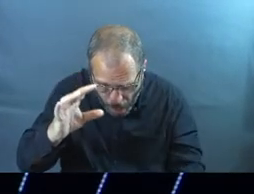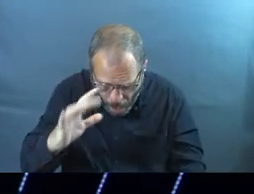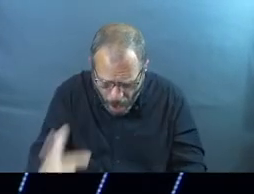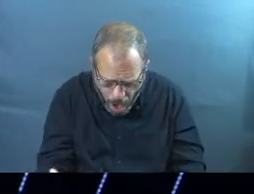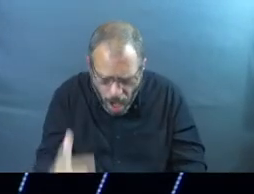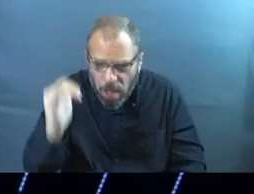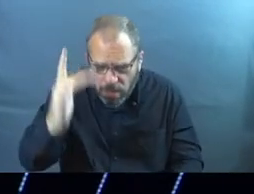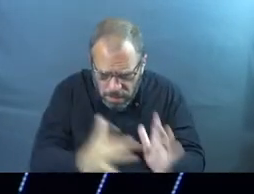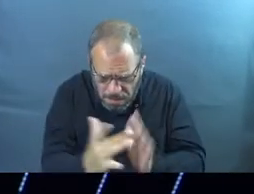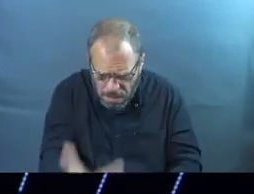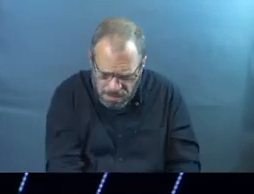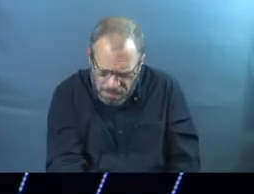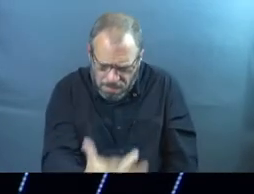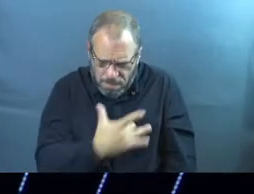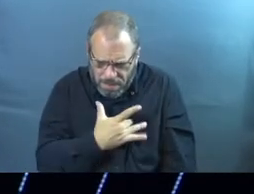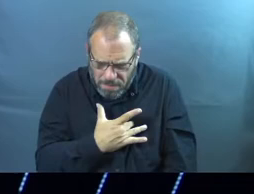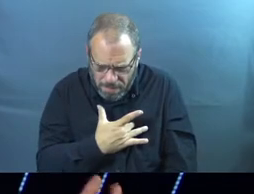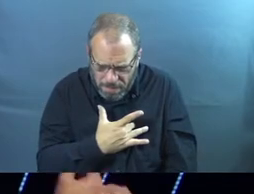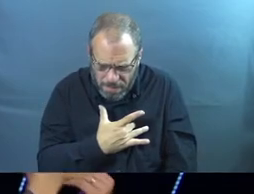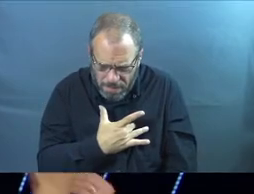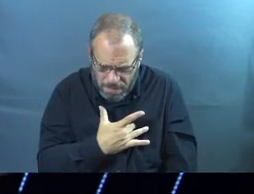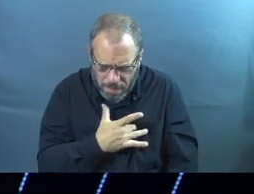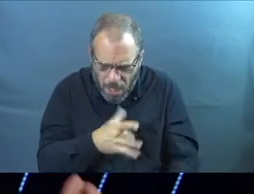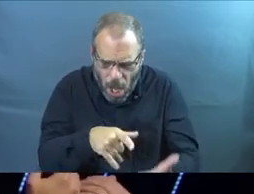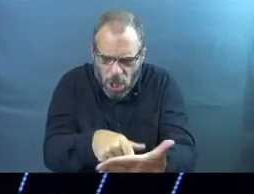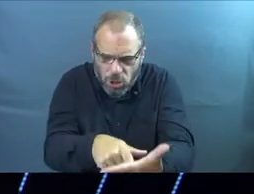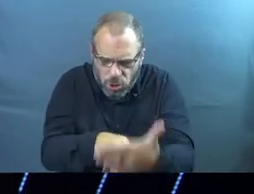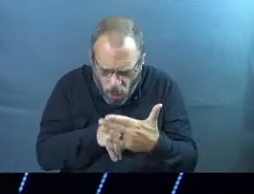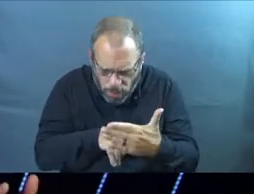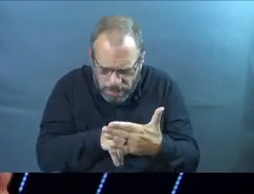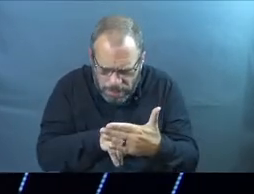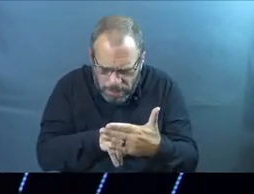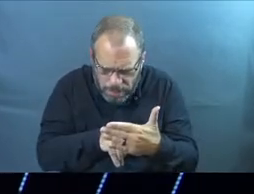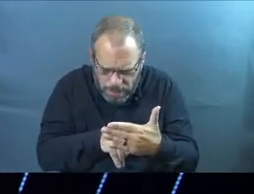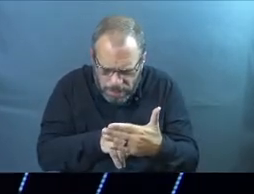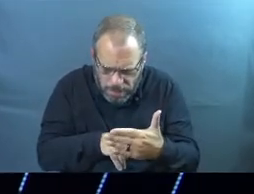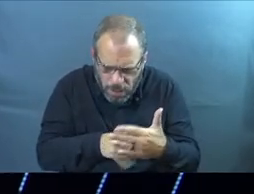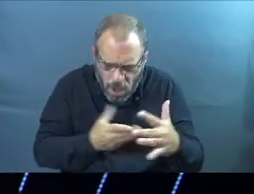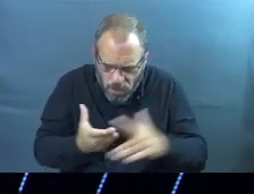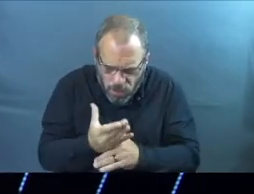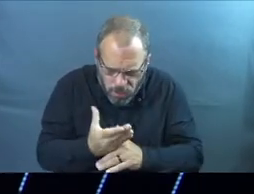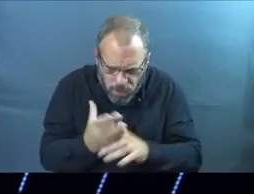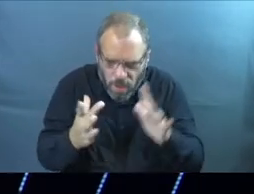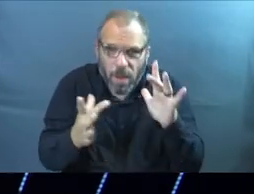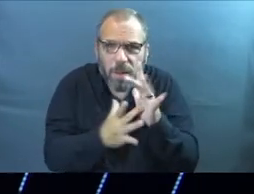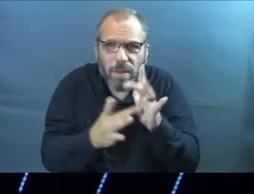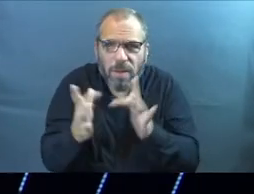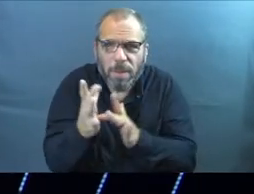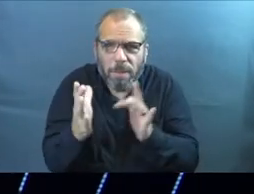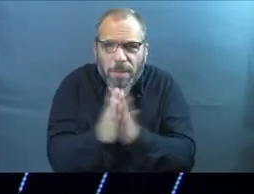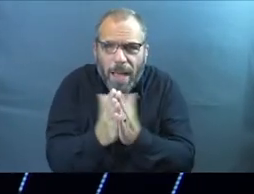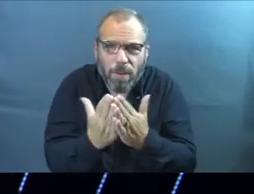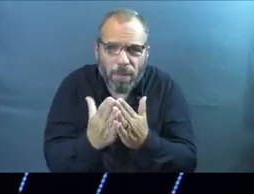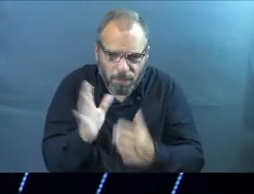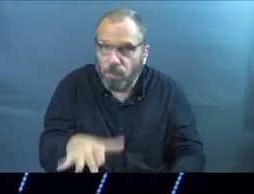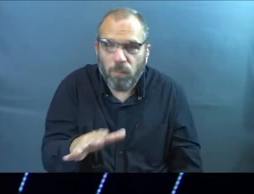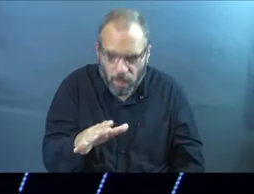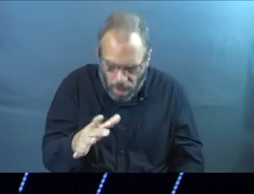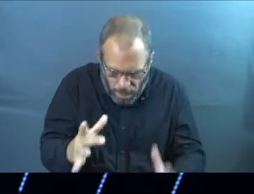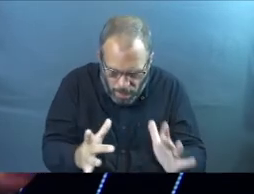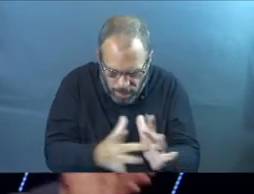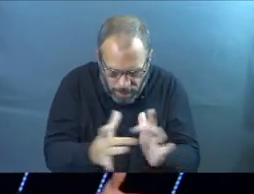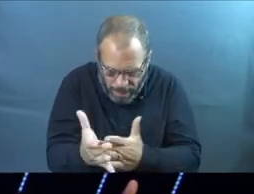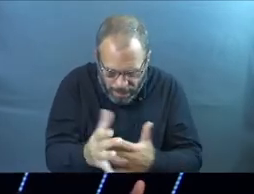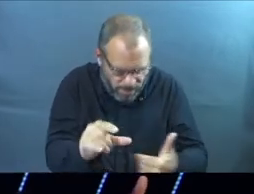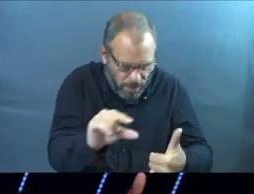it. I ask God to show me what he's actually like through the words. Because what is the